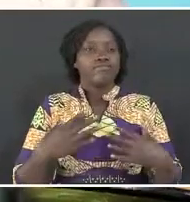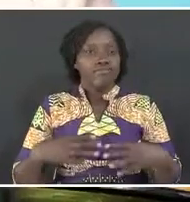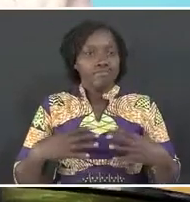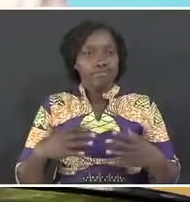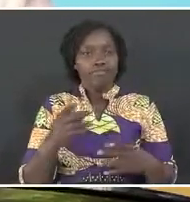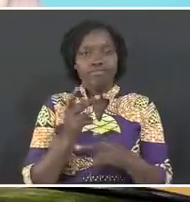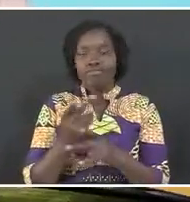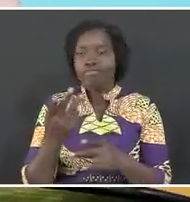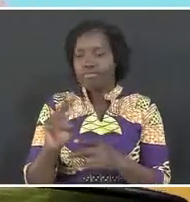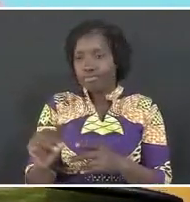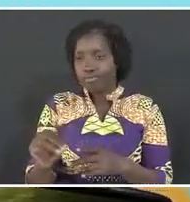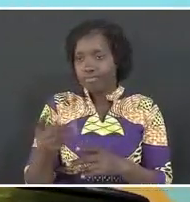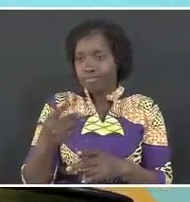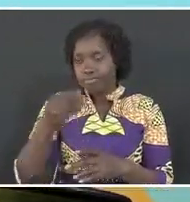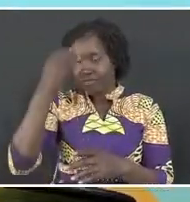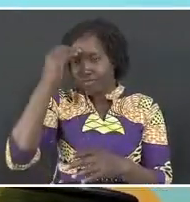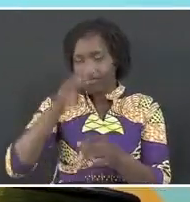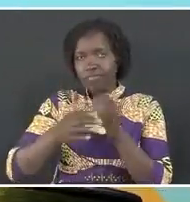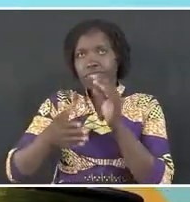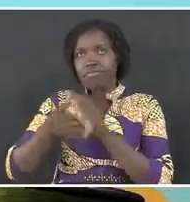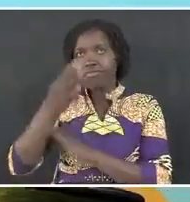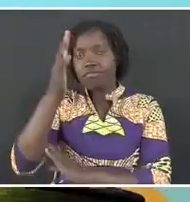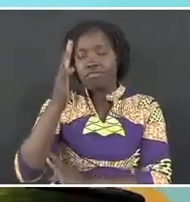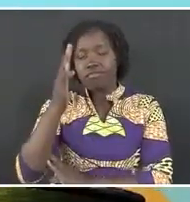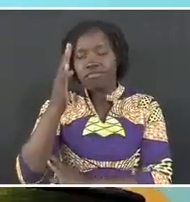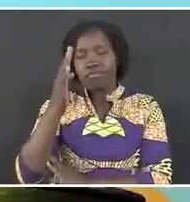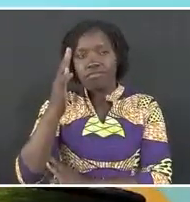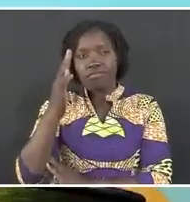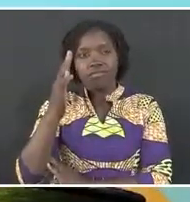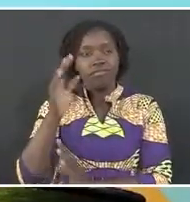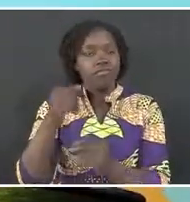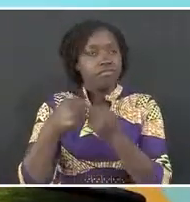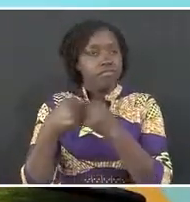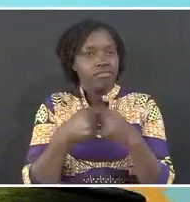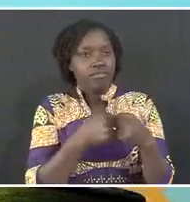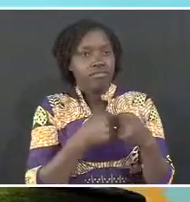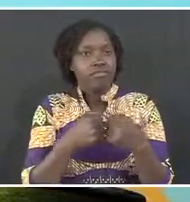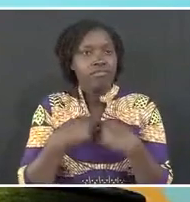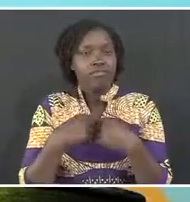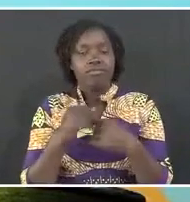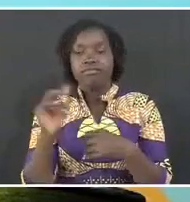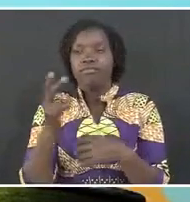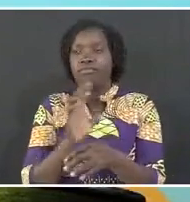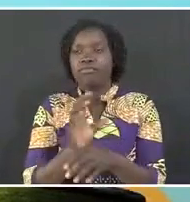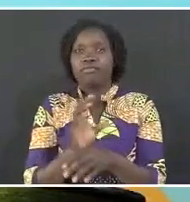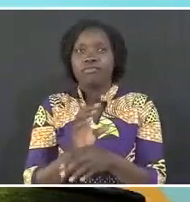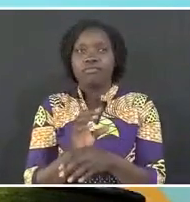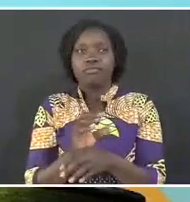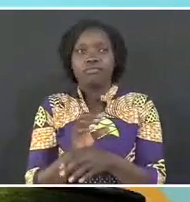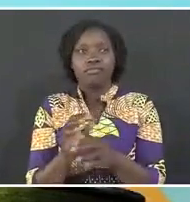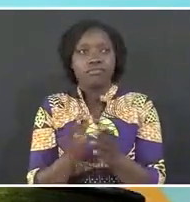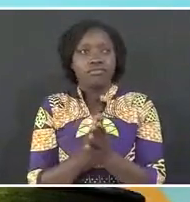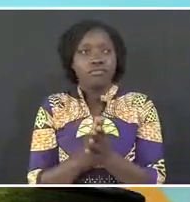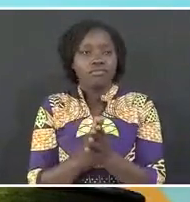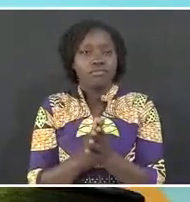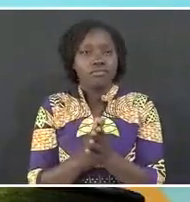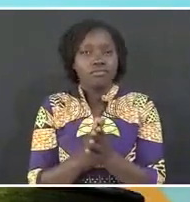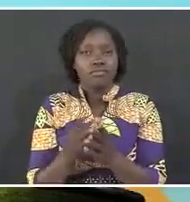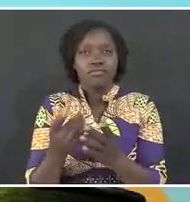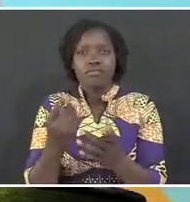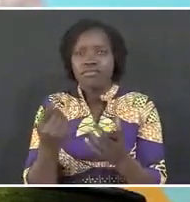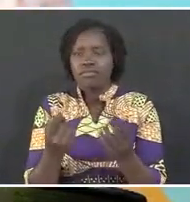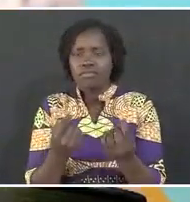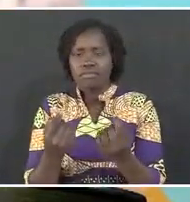keep them for the kingdom. There is a challenge in the Adventist church called the leaky bucket. The